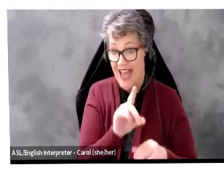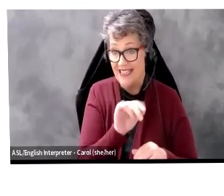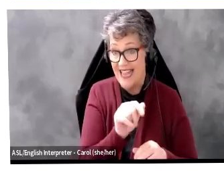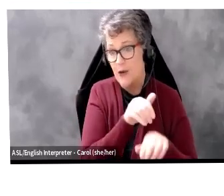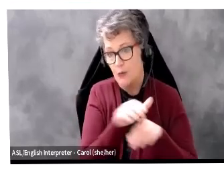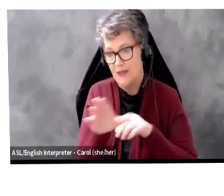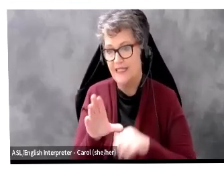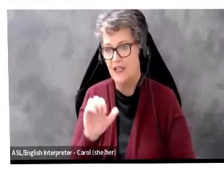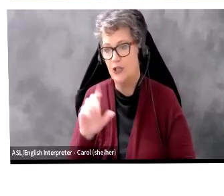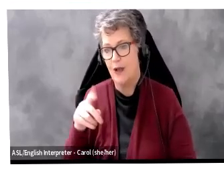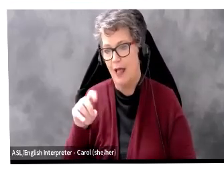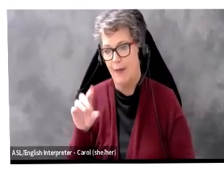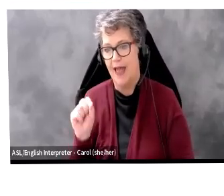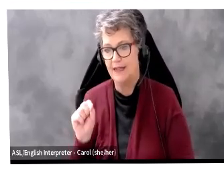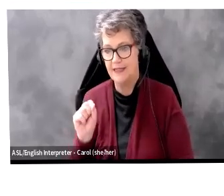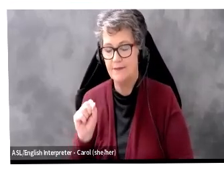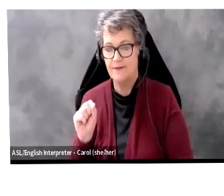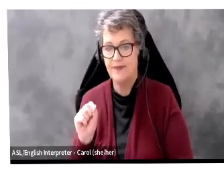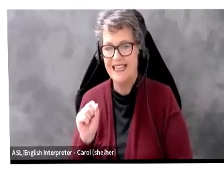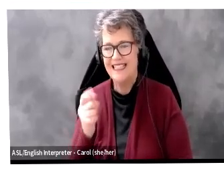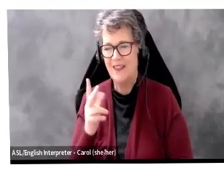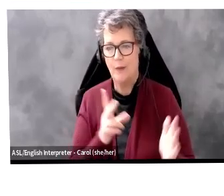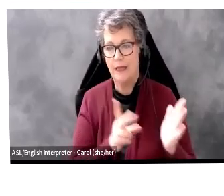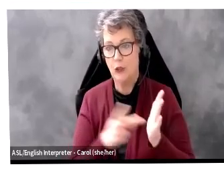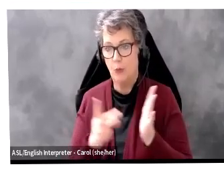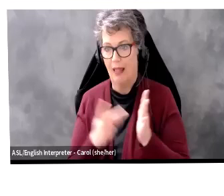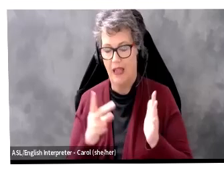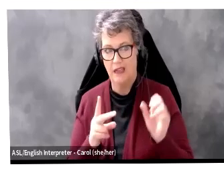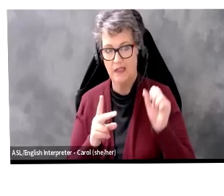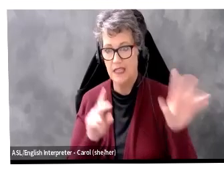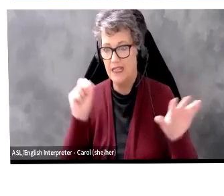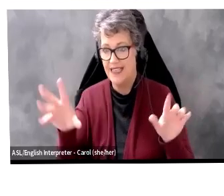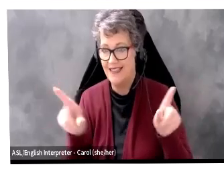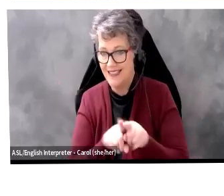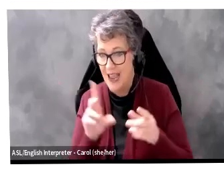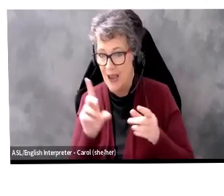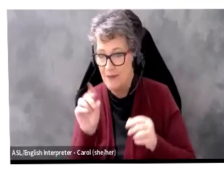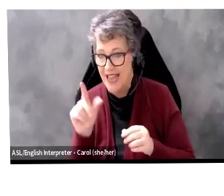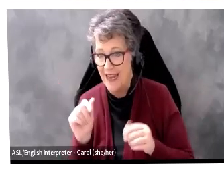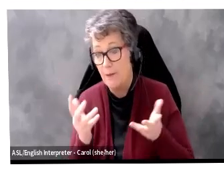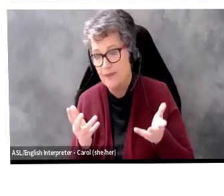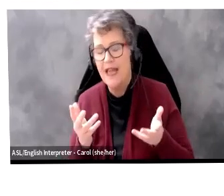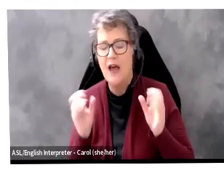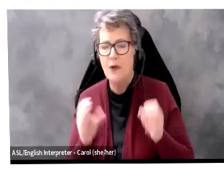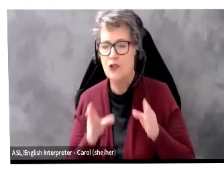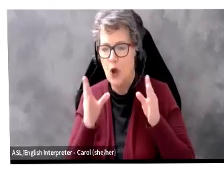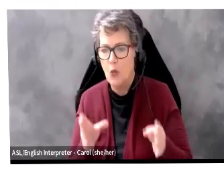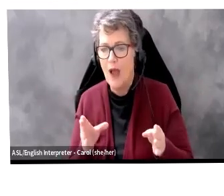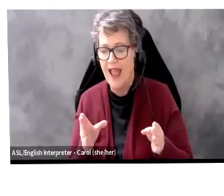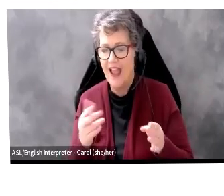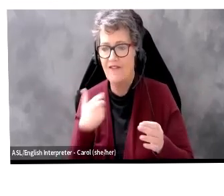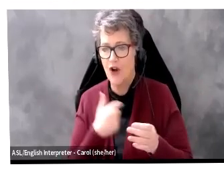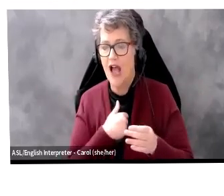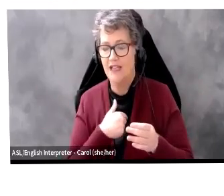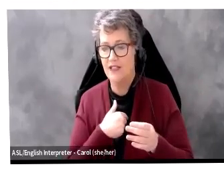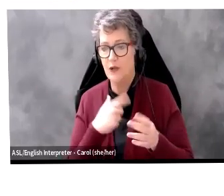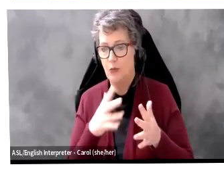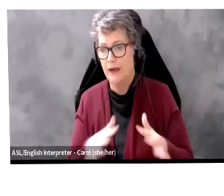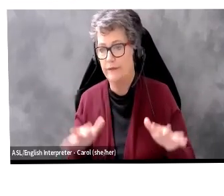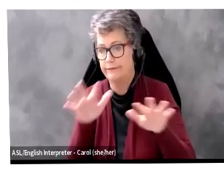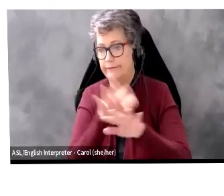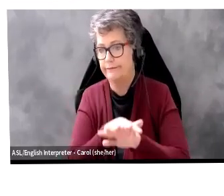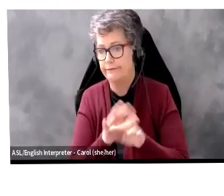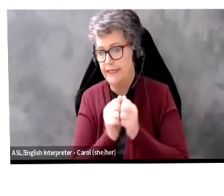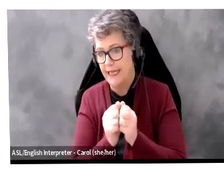to CALPADS. So it is a bit duplicative, but there was no way for us to basically bring those all